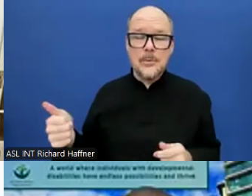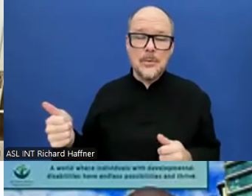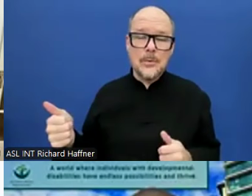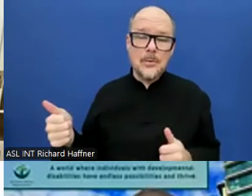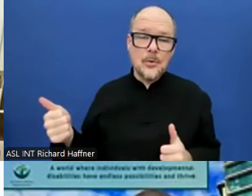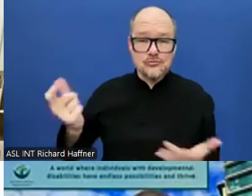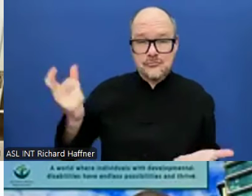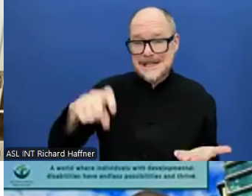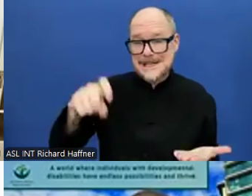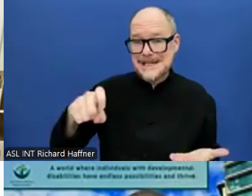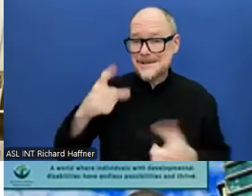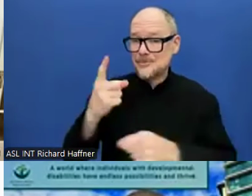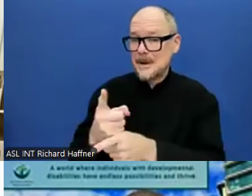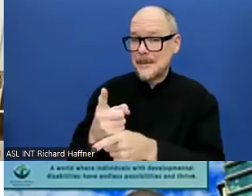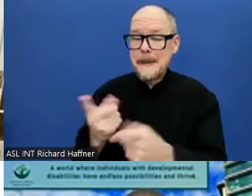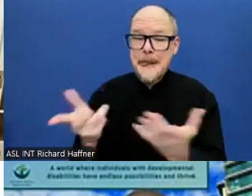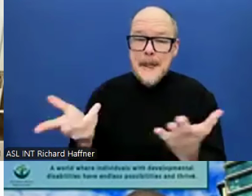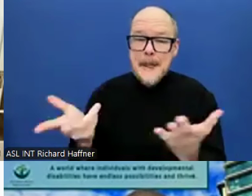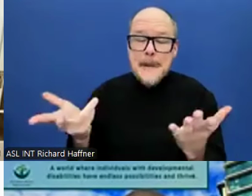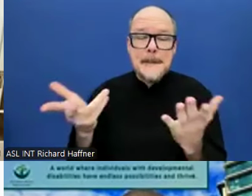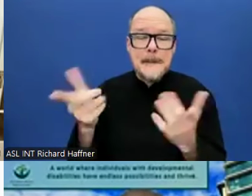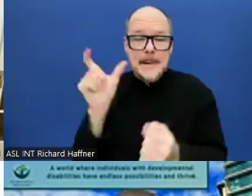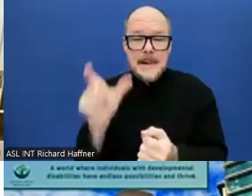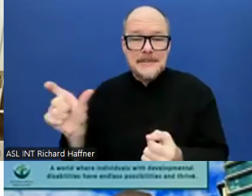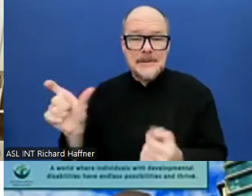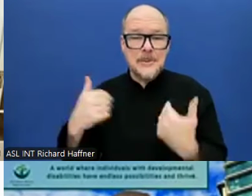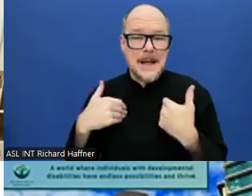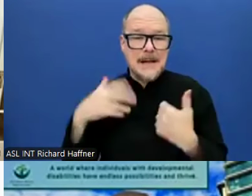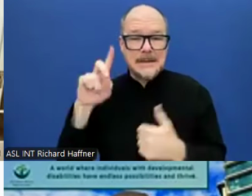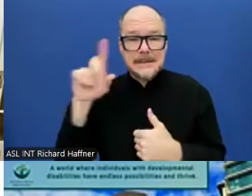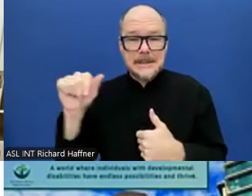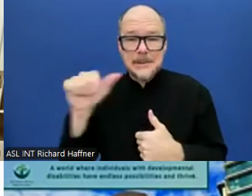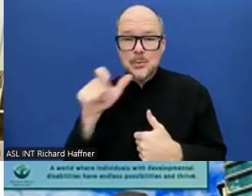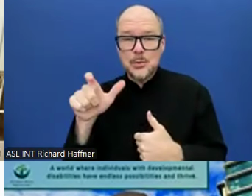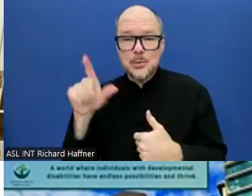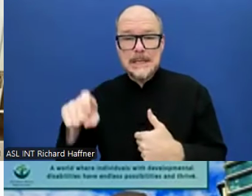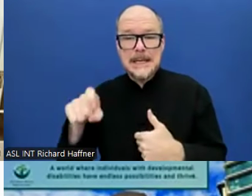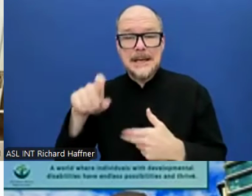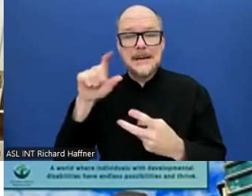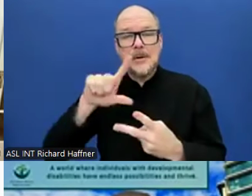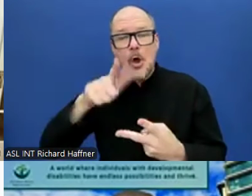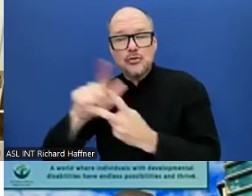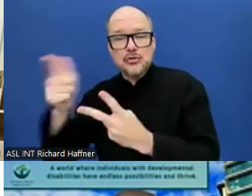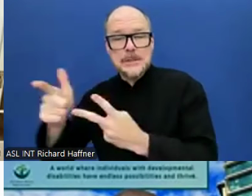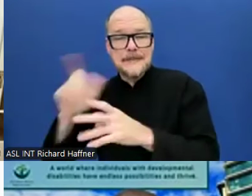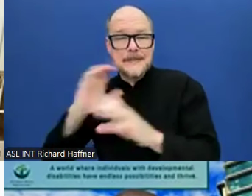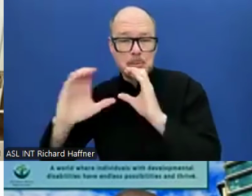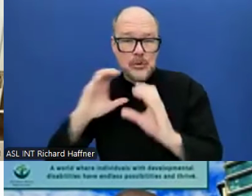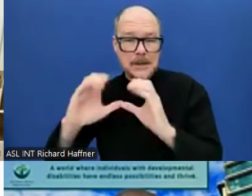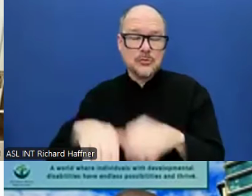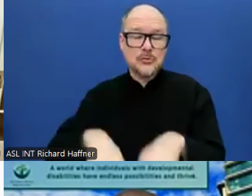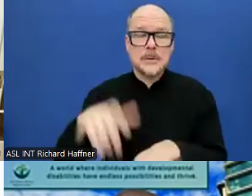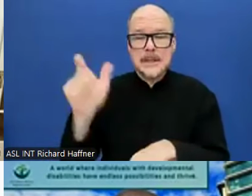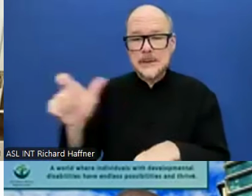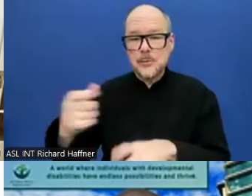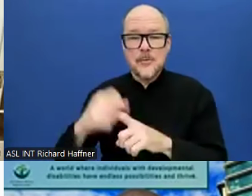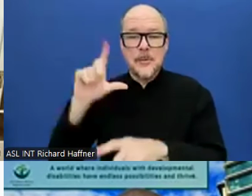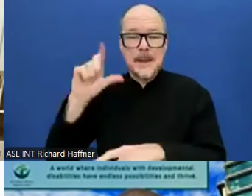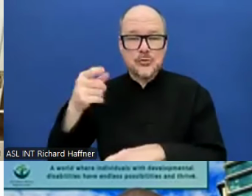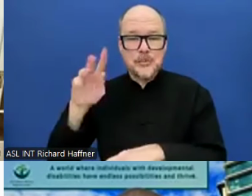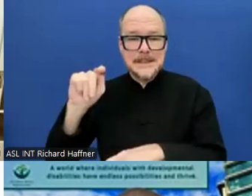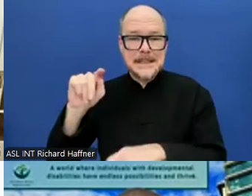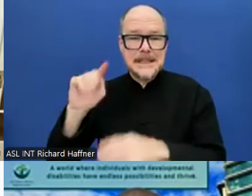needs, right? Whether it's individuals with disabilities who need alternative communication, whether it's individuals from the LGBT community.